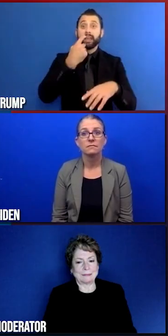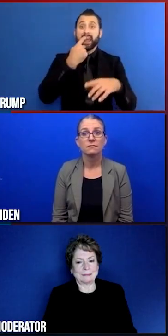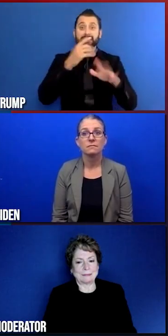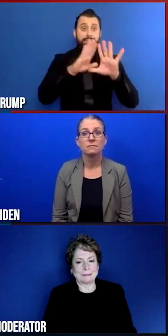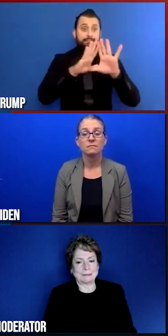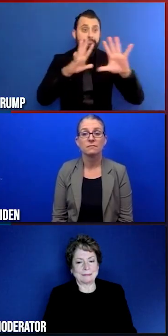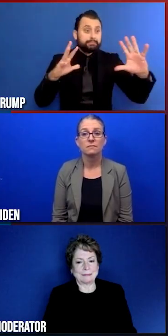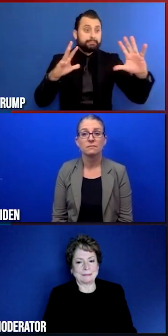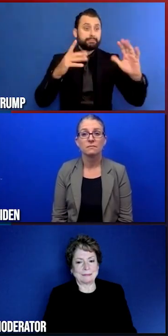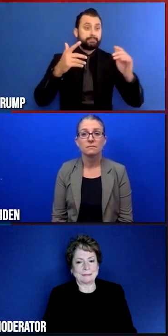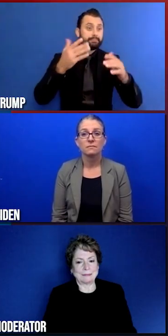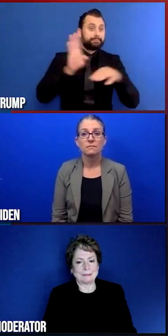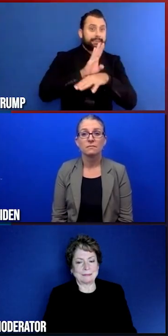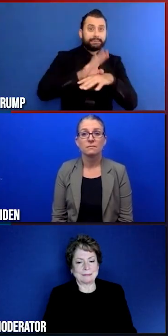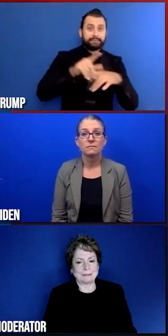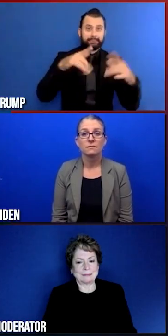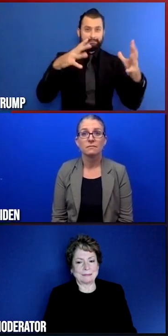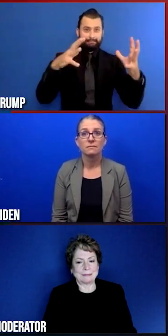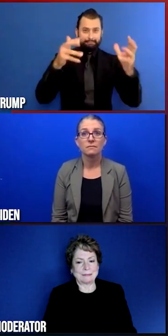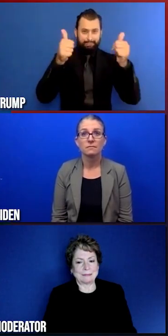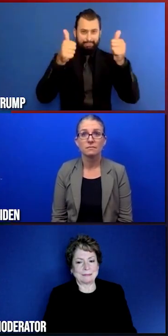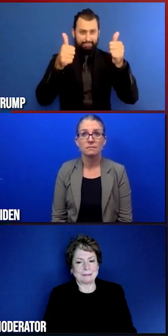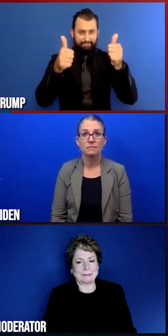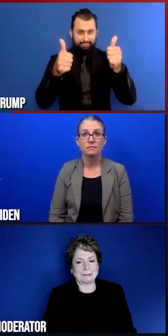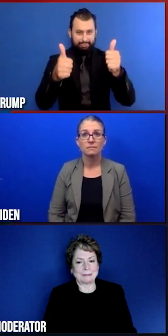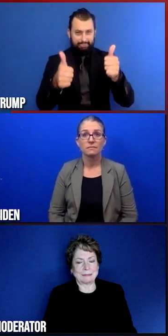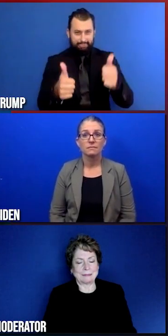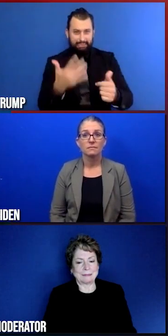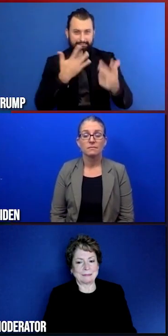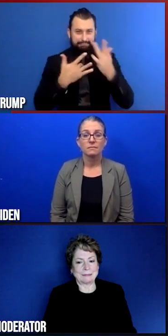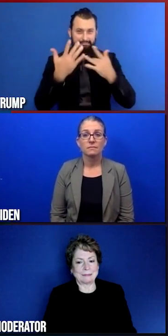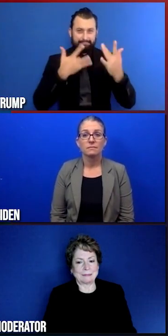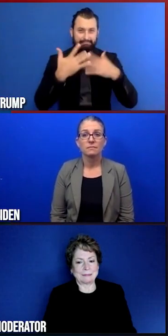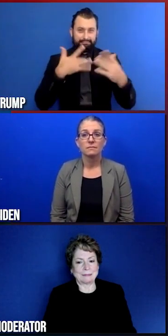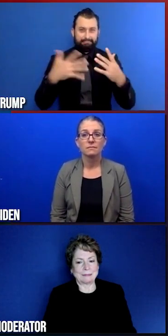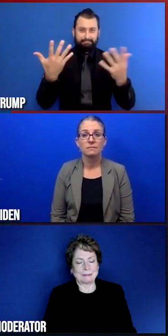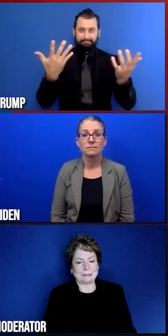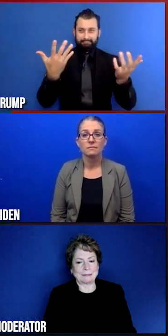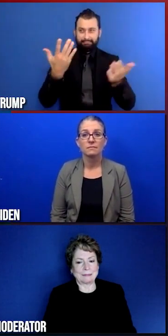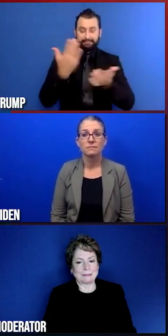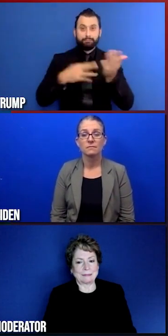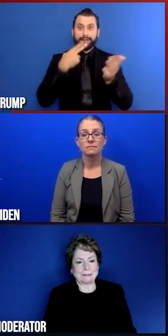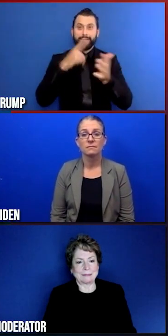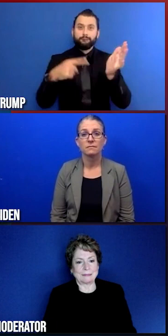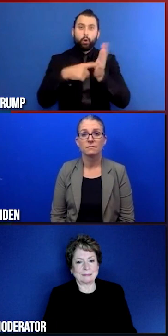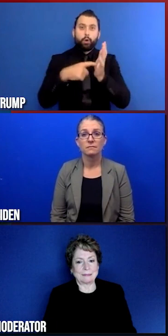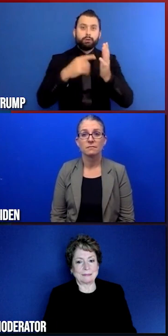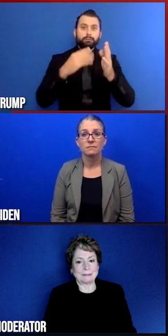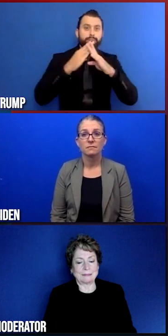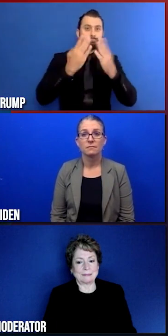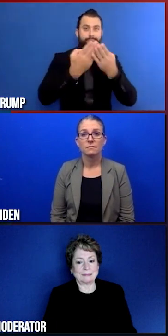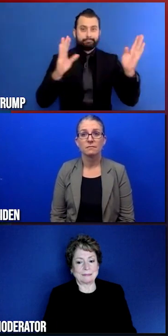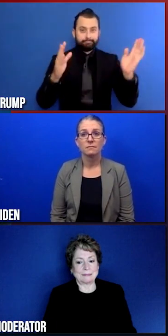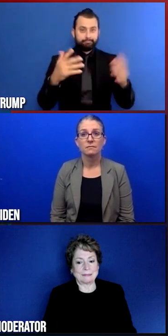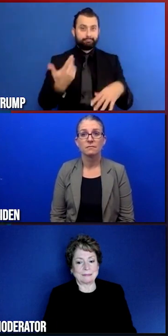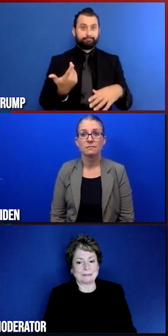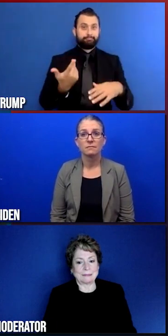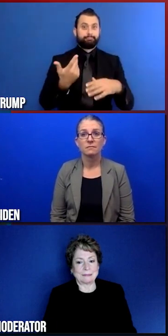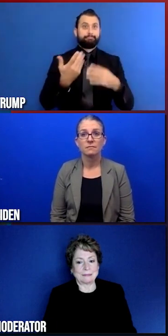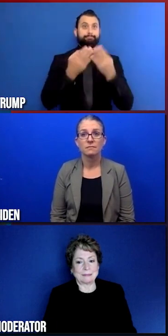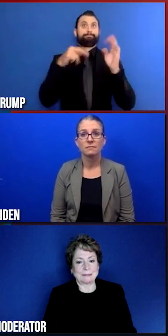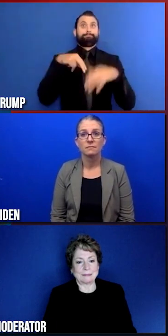up plexiglass is unbelievably expensive, and it's not the answer. I mean, you're going to sit there in a cubicle wrapped around with